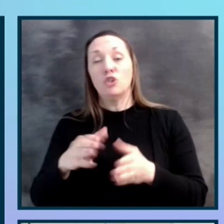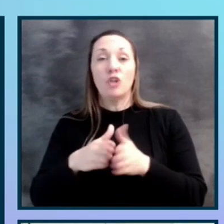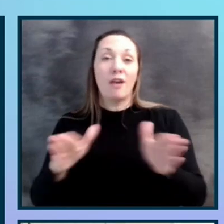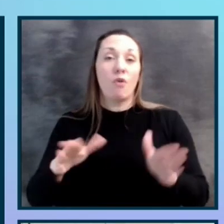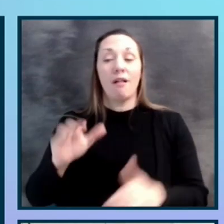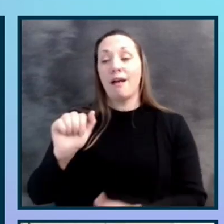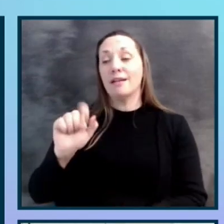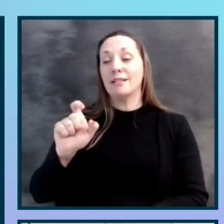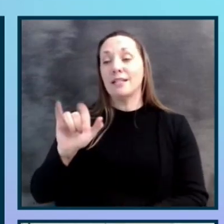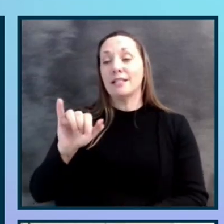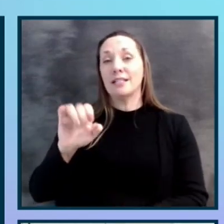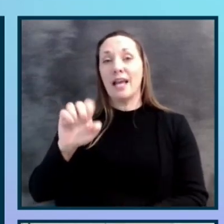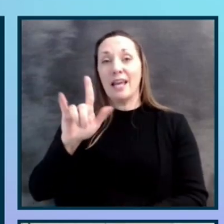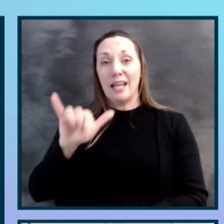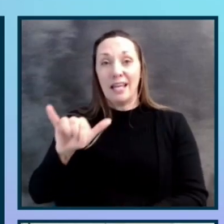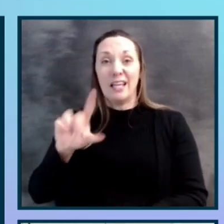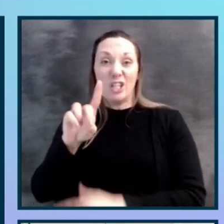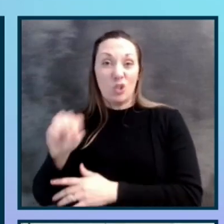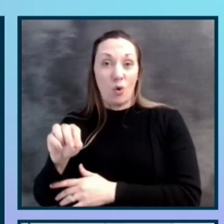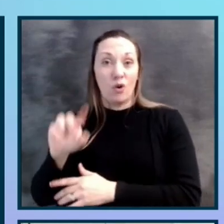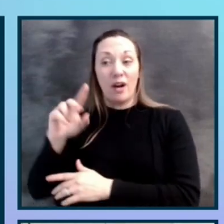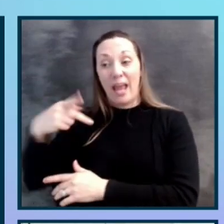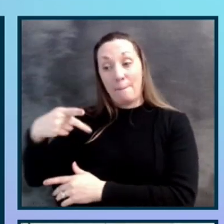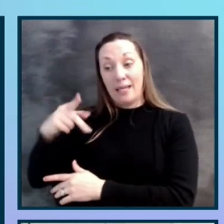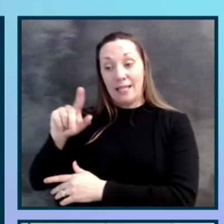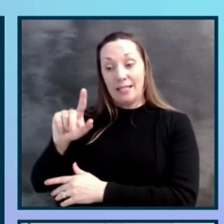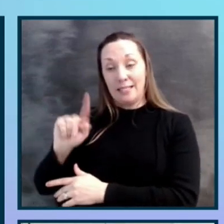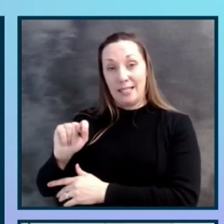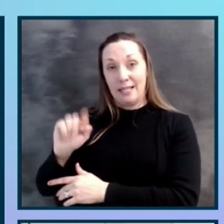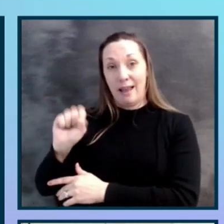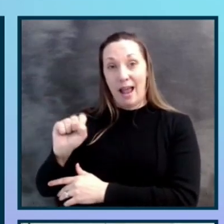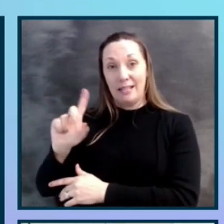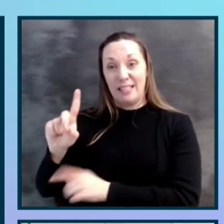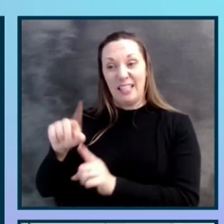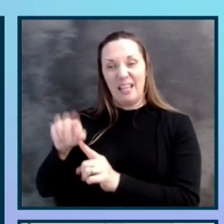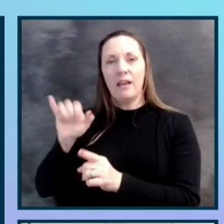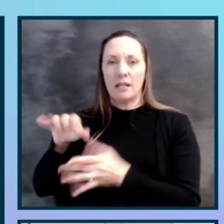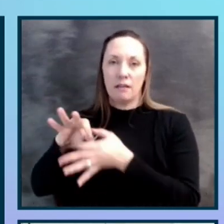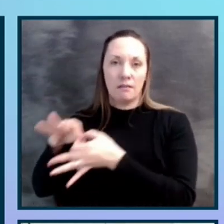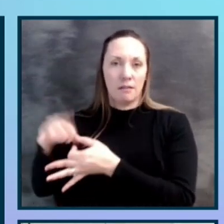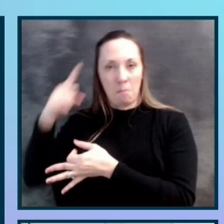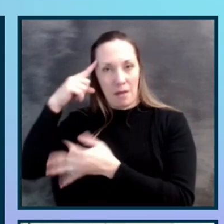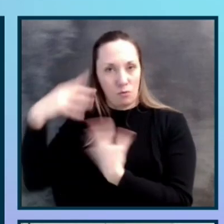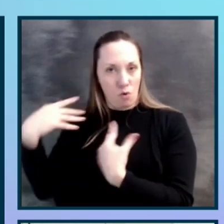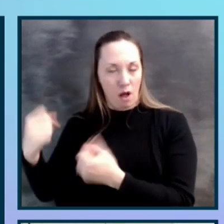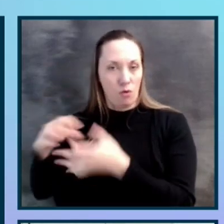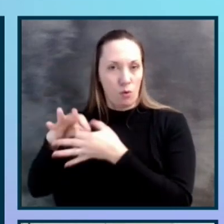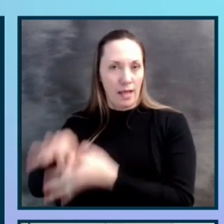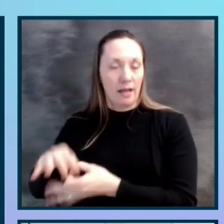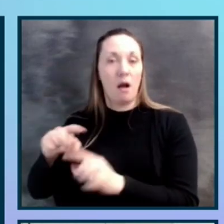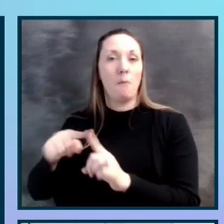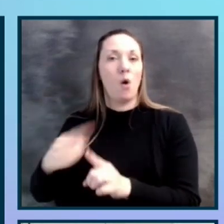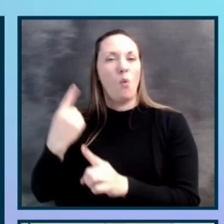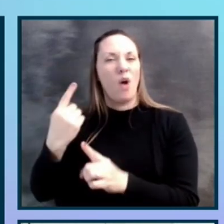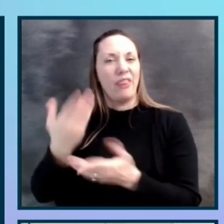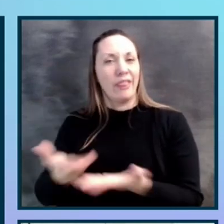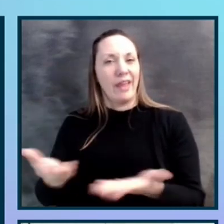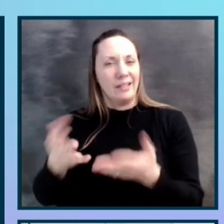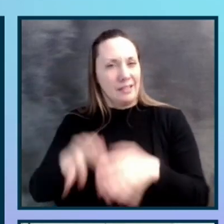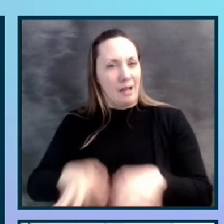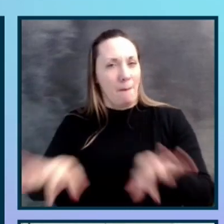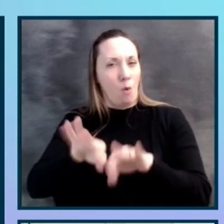and PTSD, which technically, yes, is mental health related. But one thing that's really important to understand is